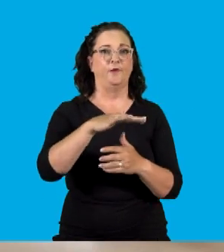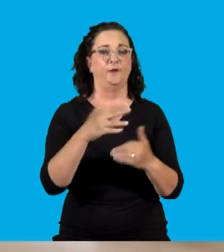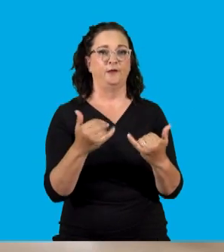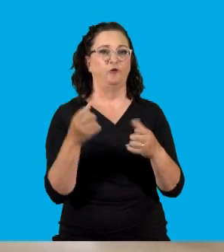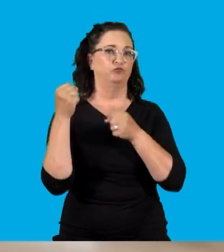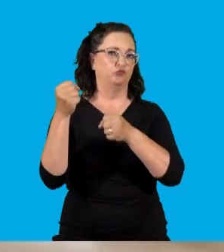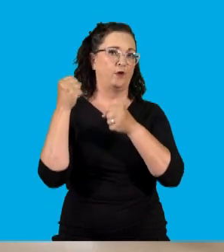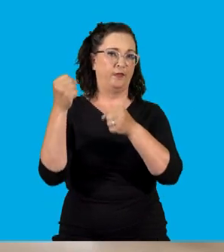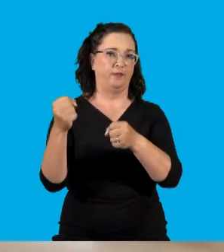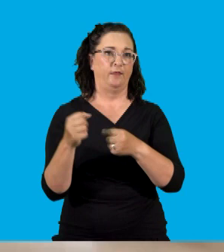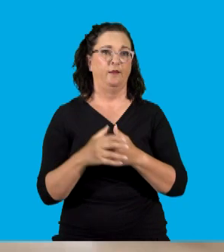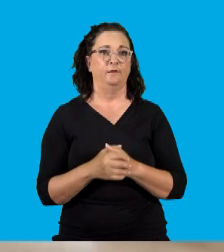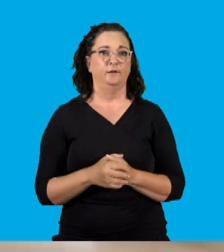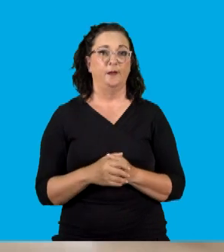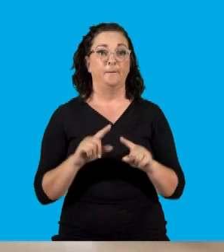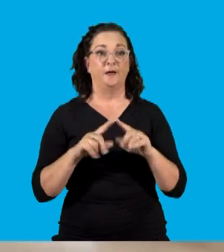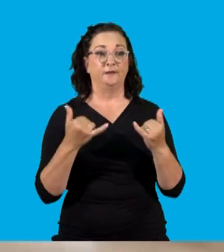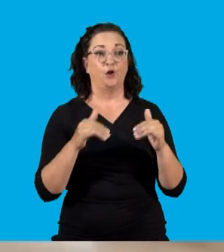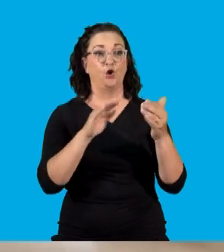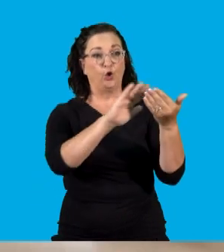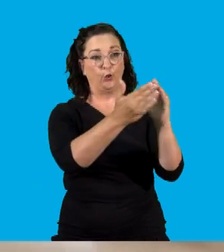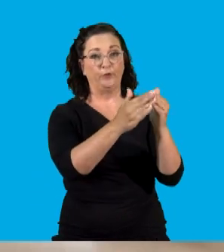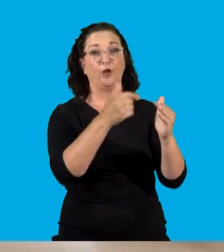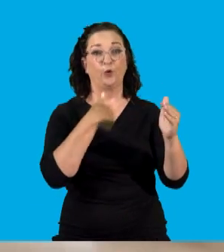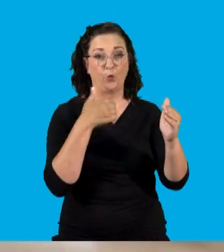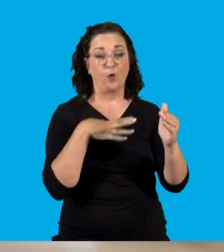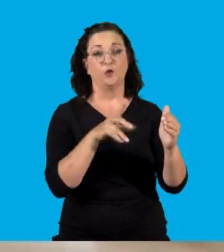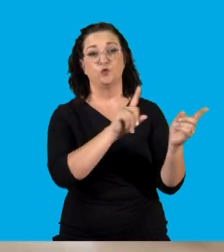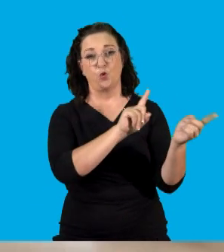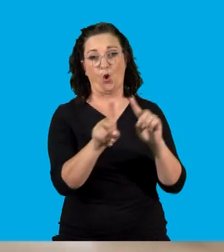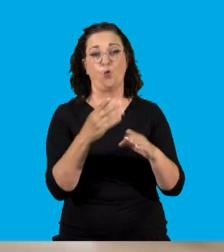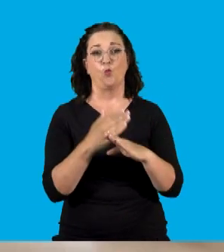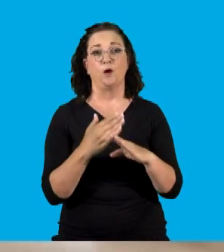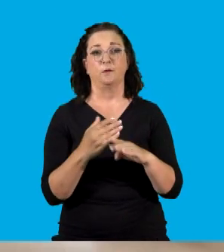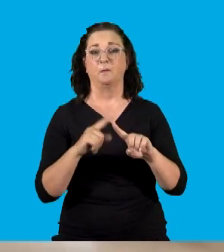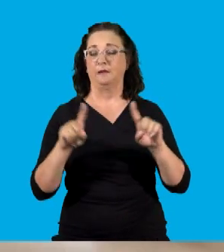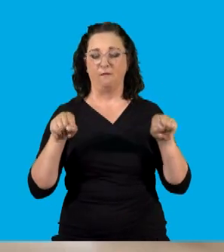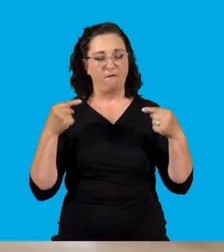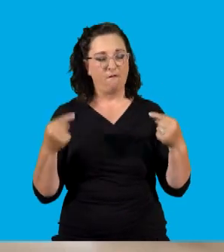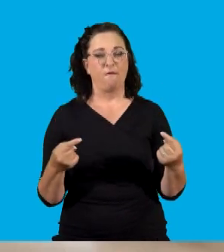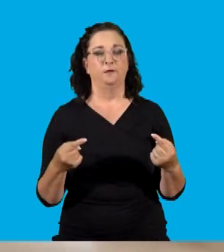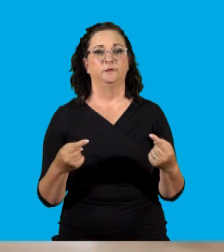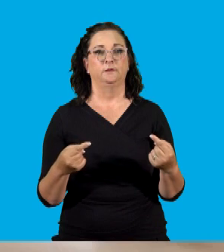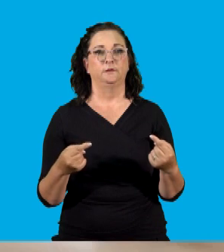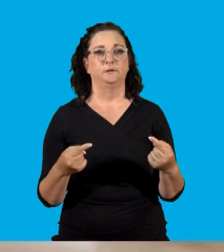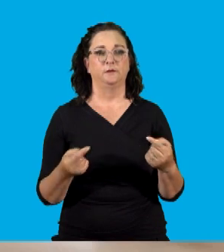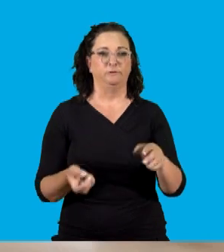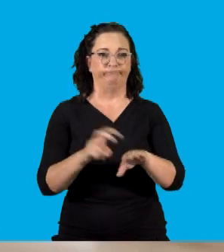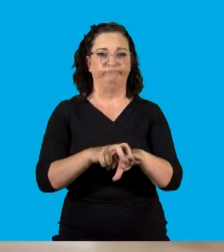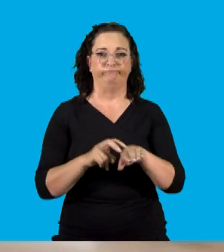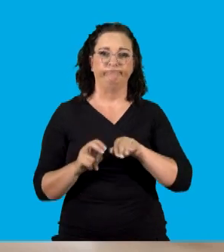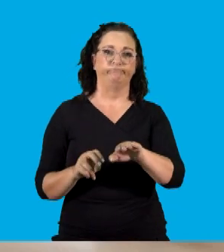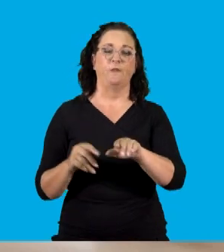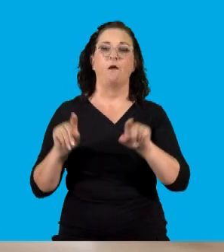be affected. Not to say those employees are striking. It's the people in the community who have blocked the roads. Employees cannot be able